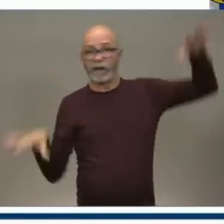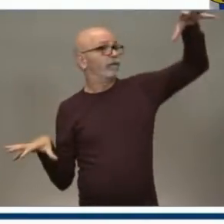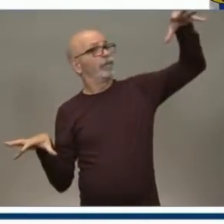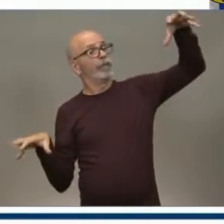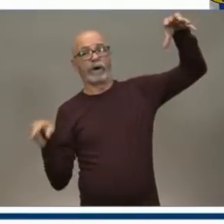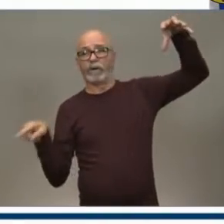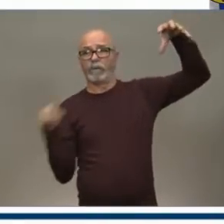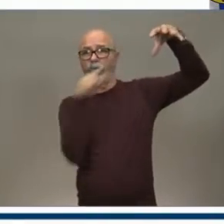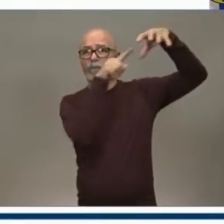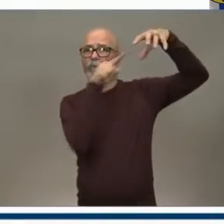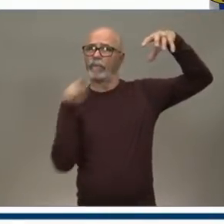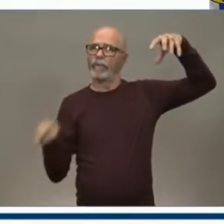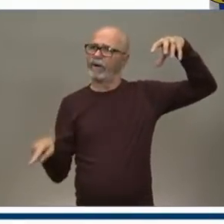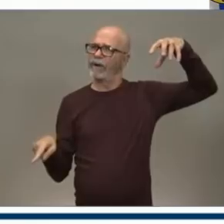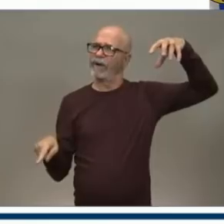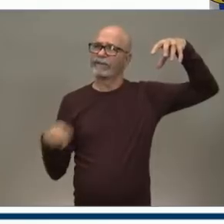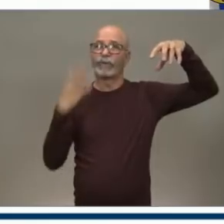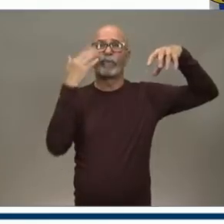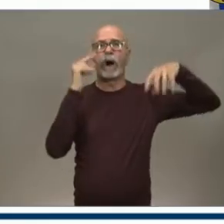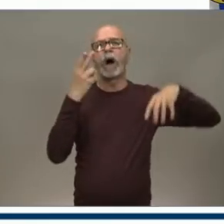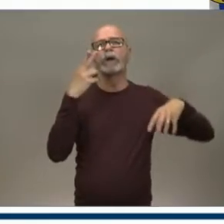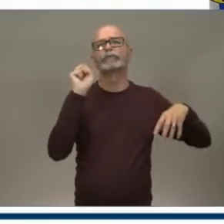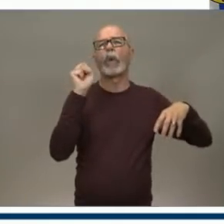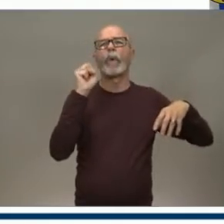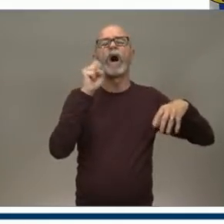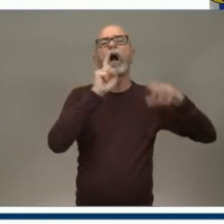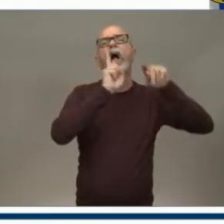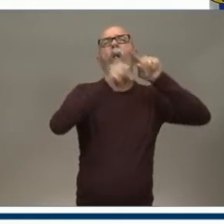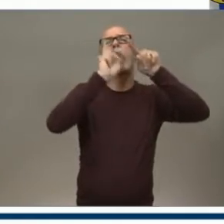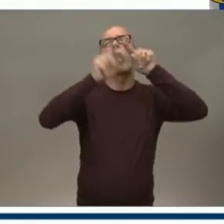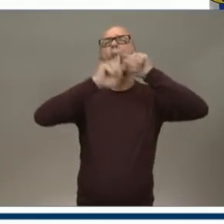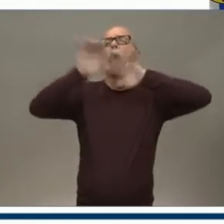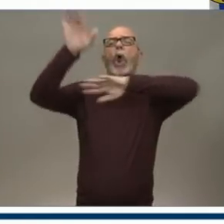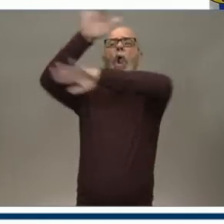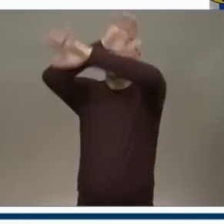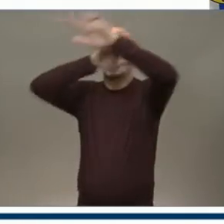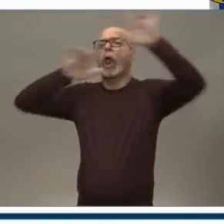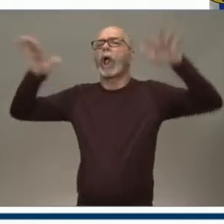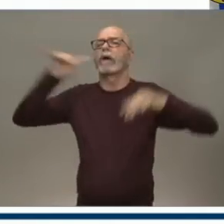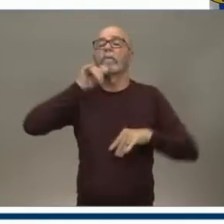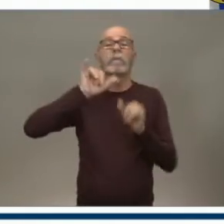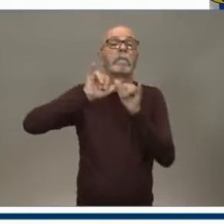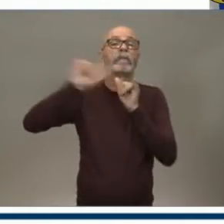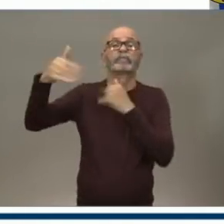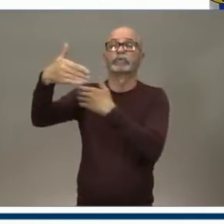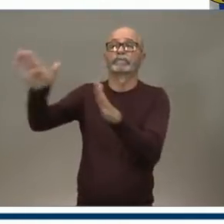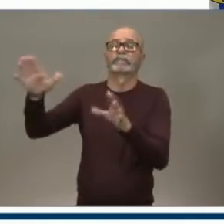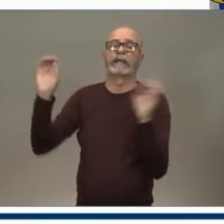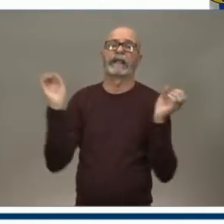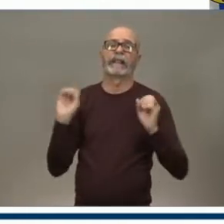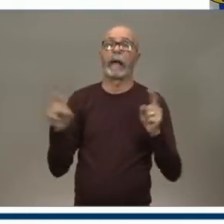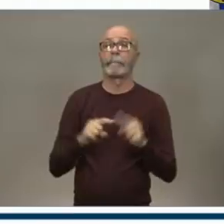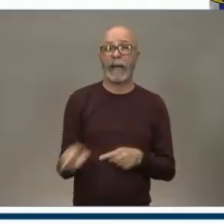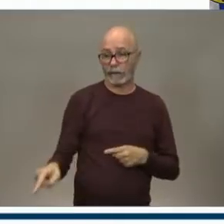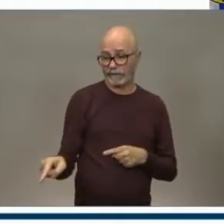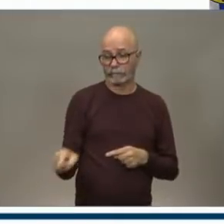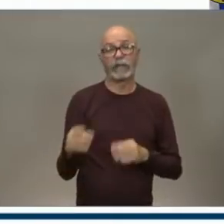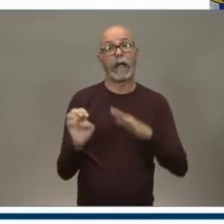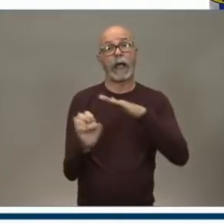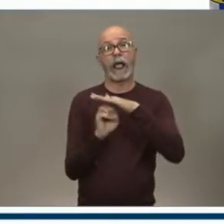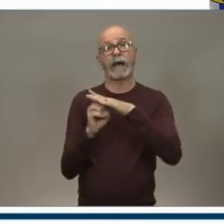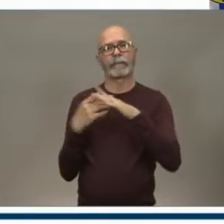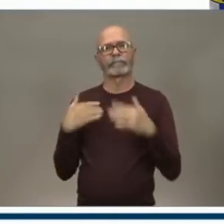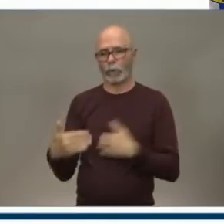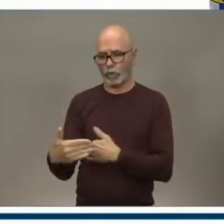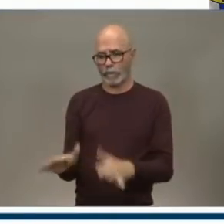enhances the possibility of them having more close contacts and even more people, and by extension staff, having to stay home. Are you